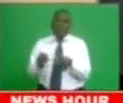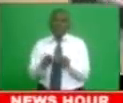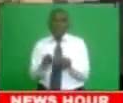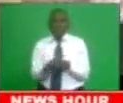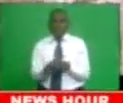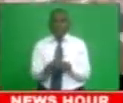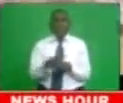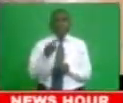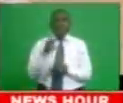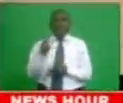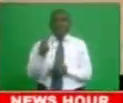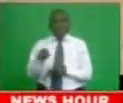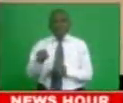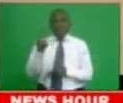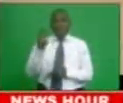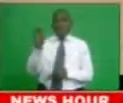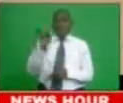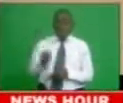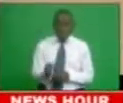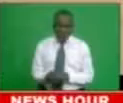a 26.6%